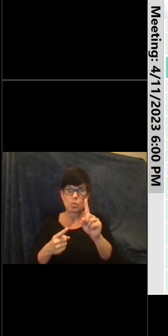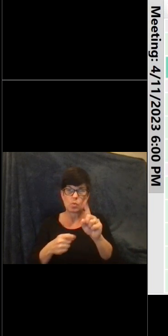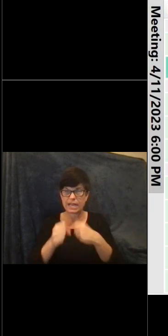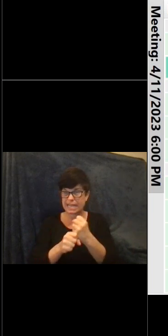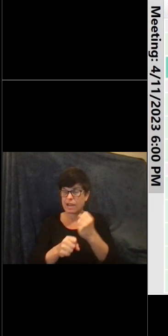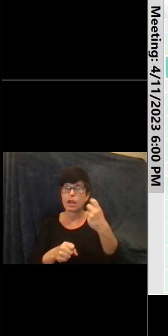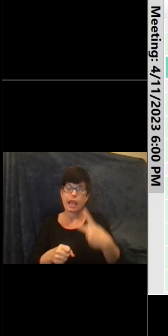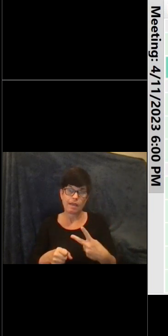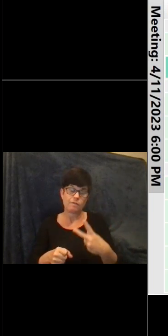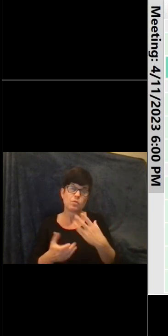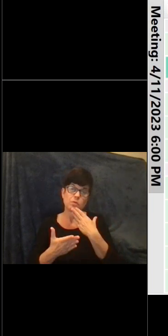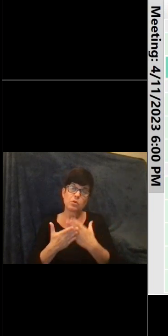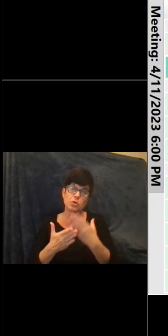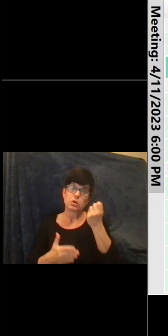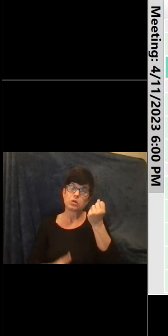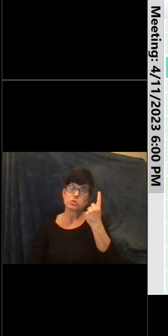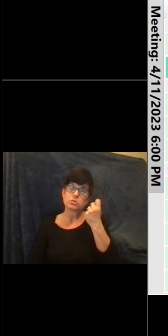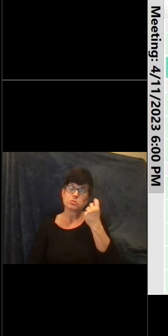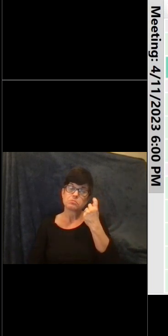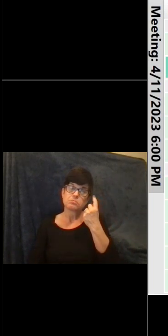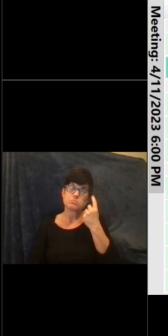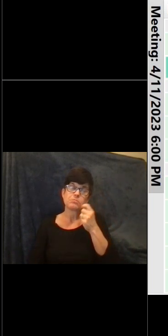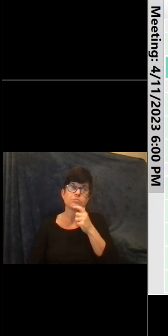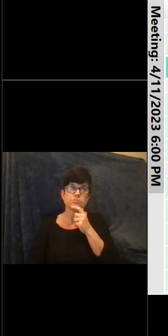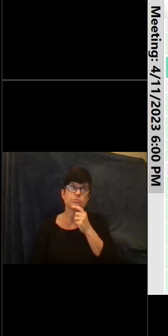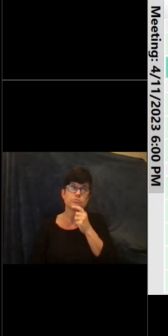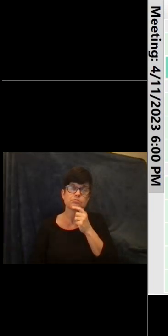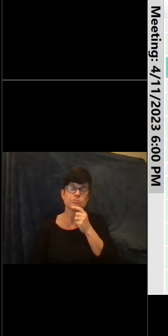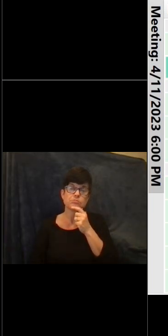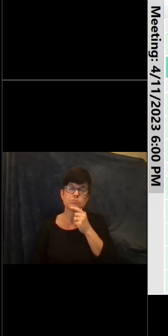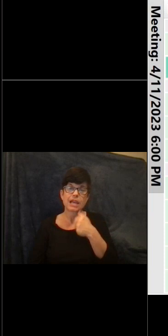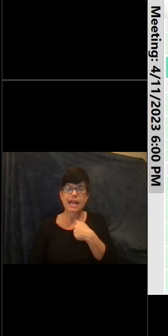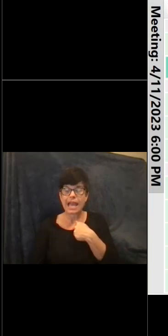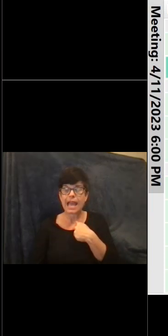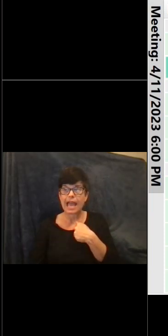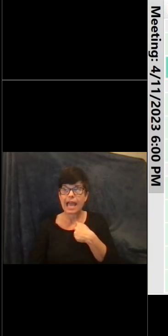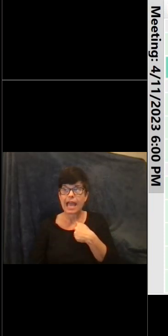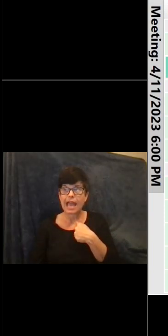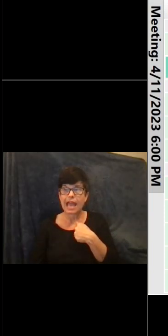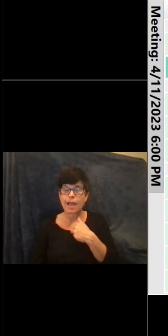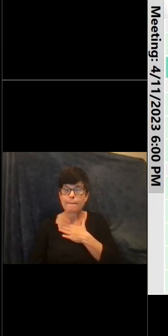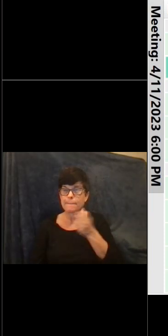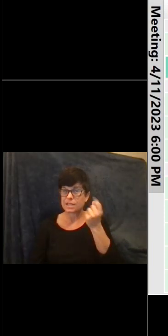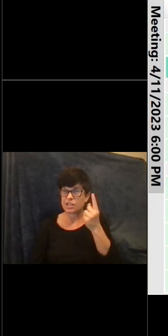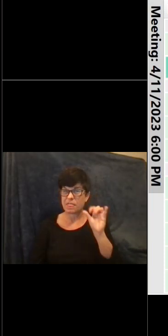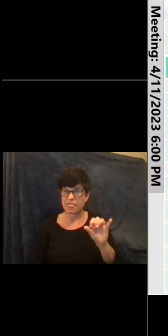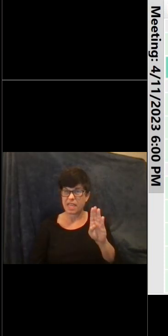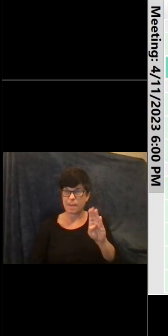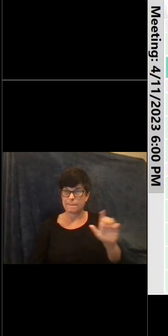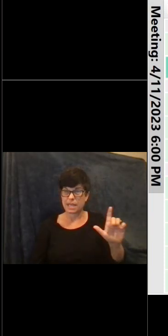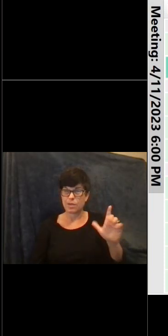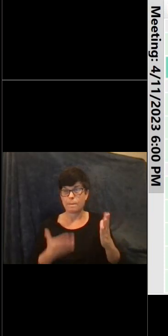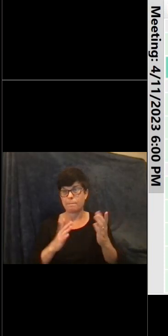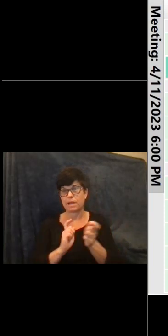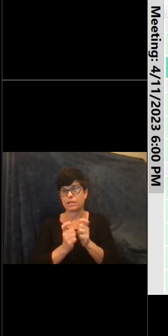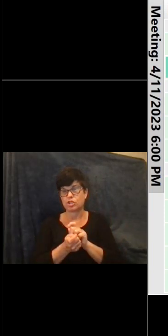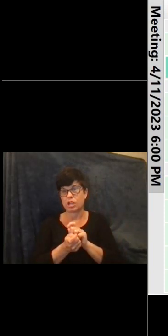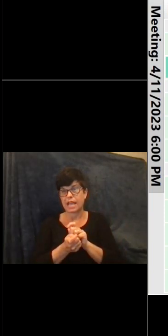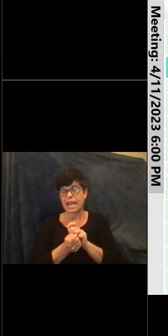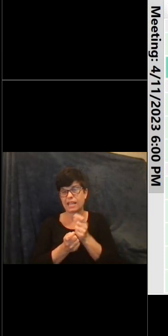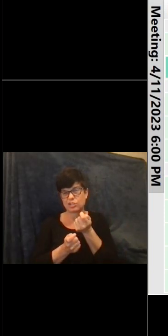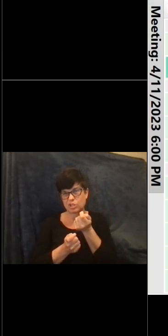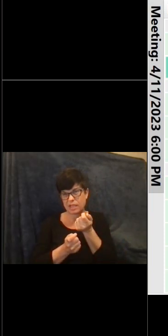how that, it's my understanding that bill may change a little bit over the